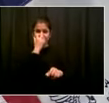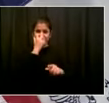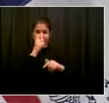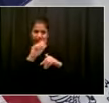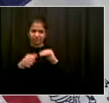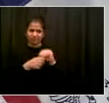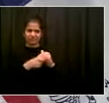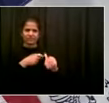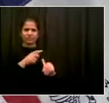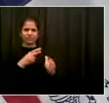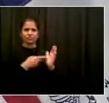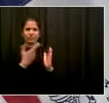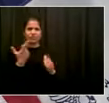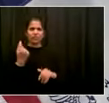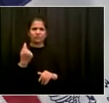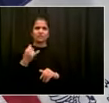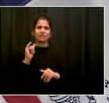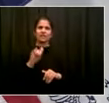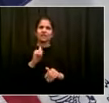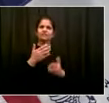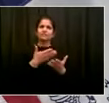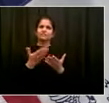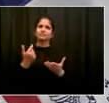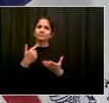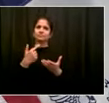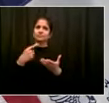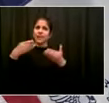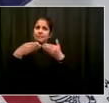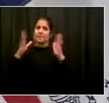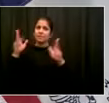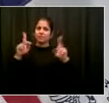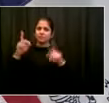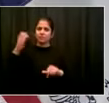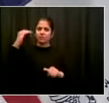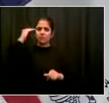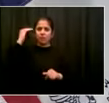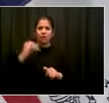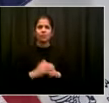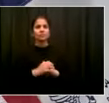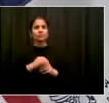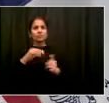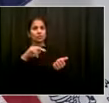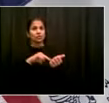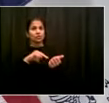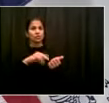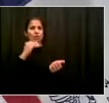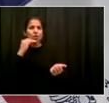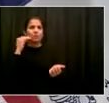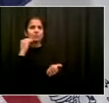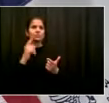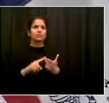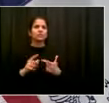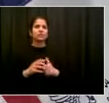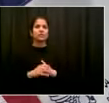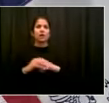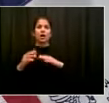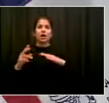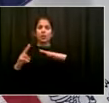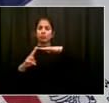that the public deserves. We saw it with the nursing homes. We saw it with the Tappan Zee Bridge. We're now seeing it with